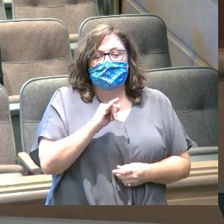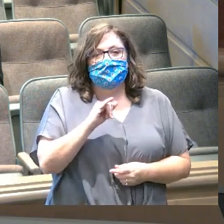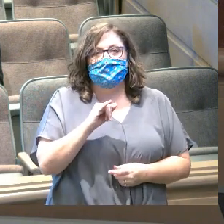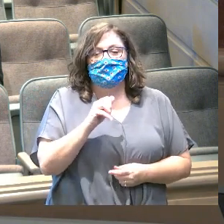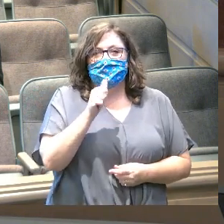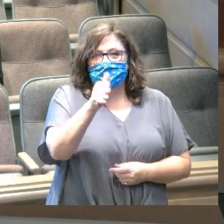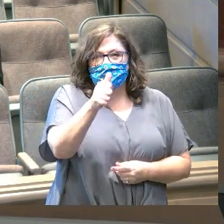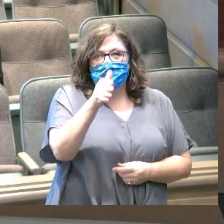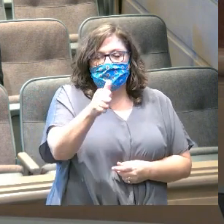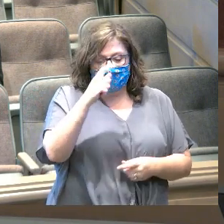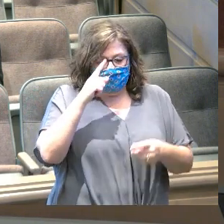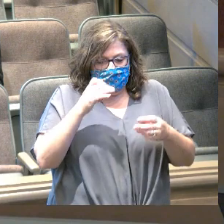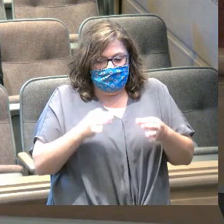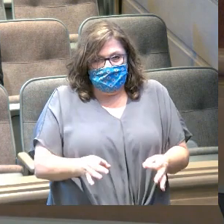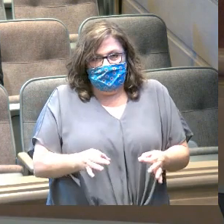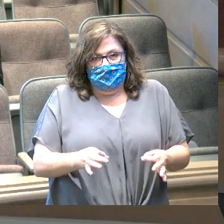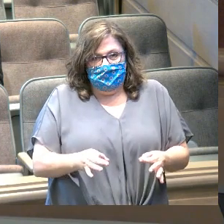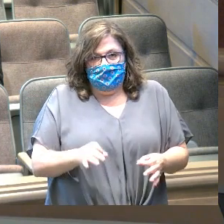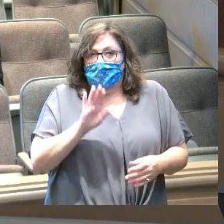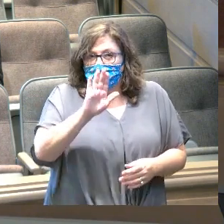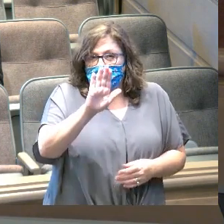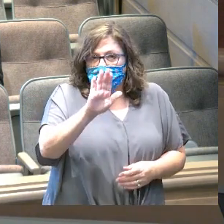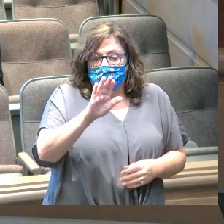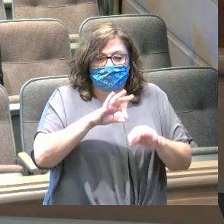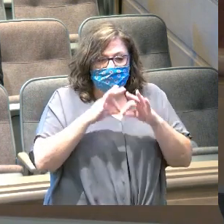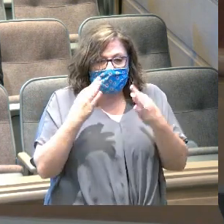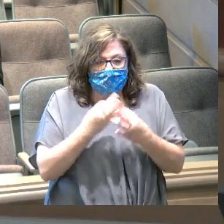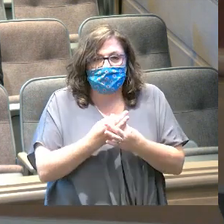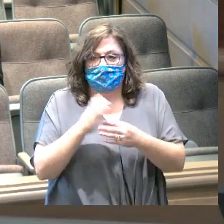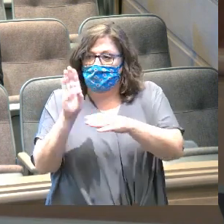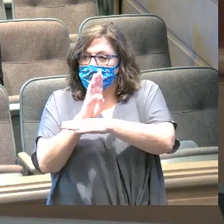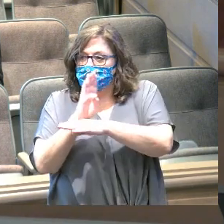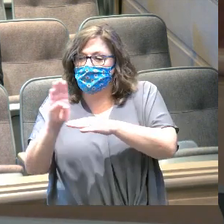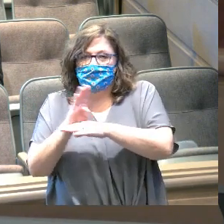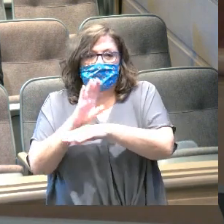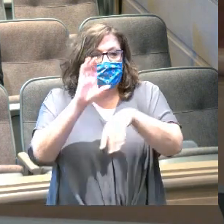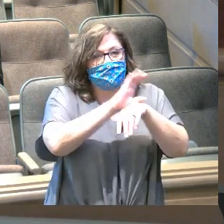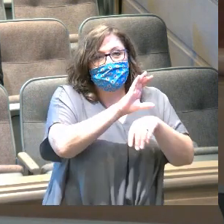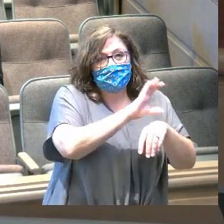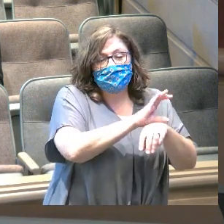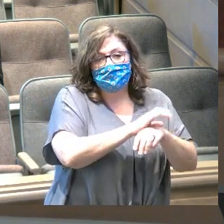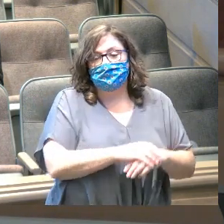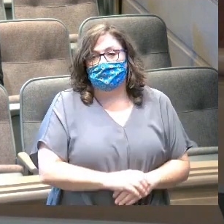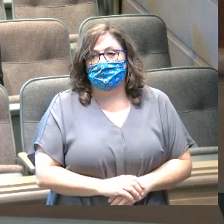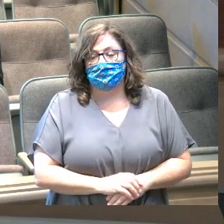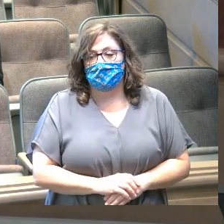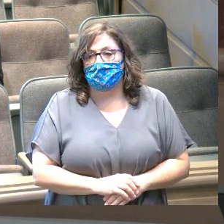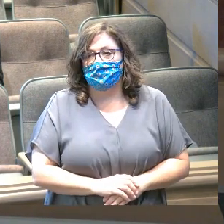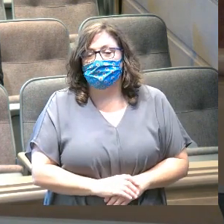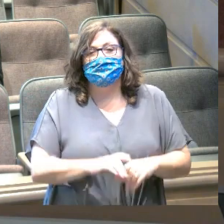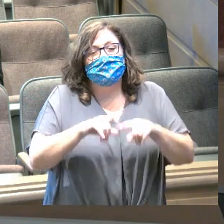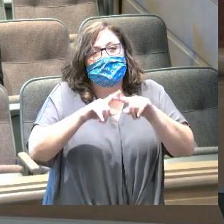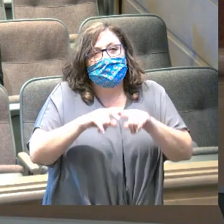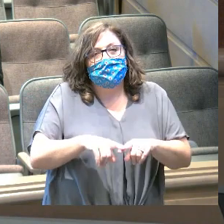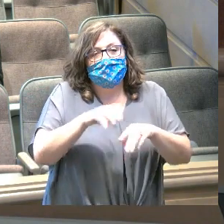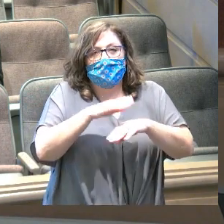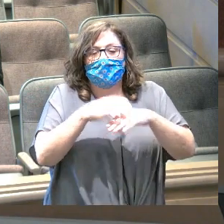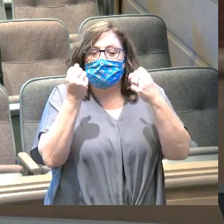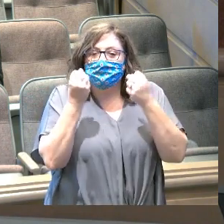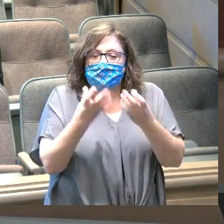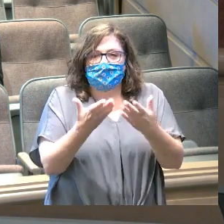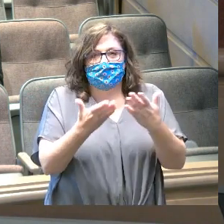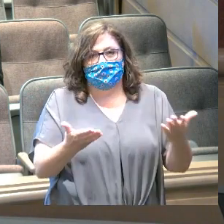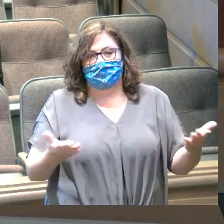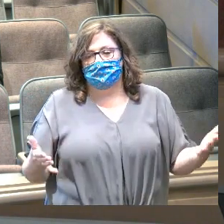have to be made at the personal level, the family level, at the business level, the church level. And they depend on a variety of